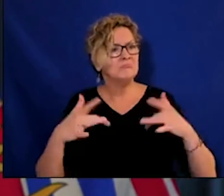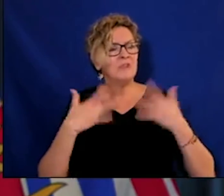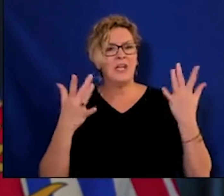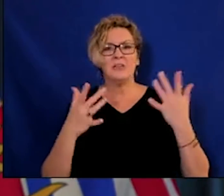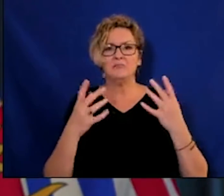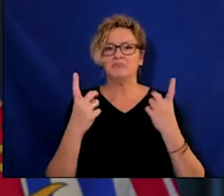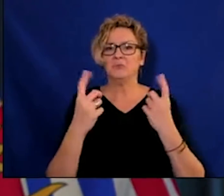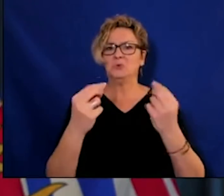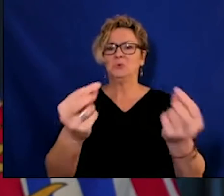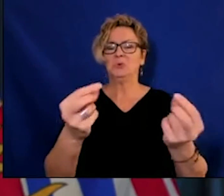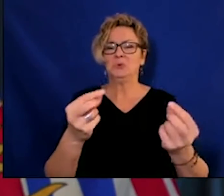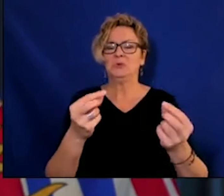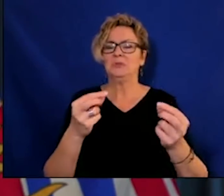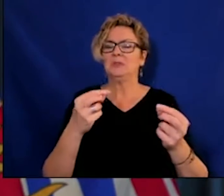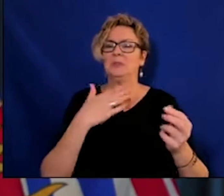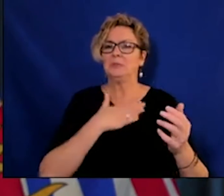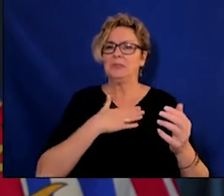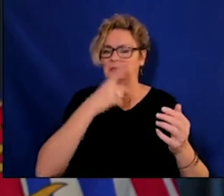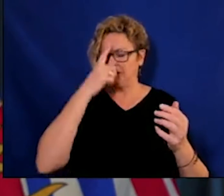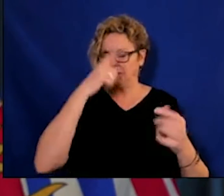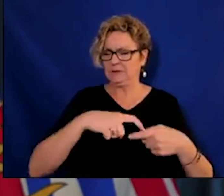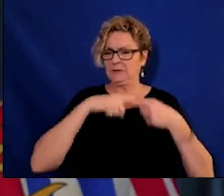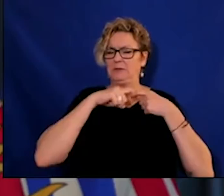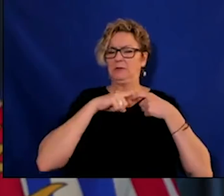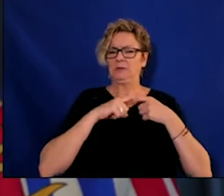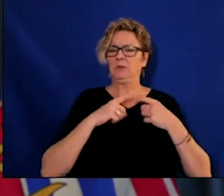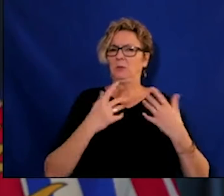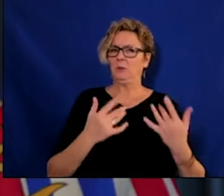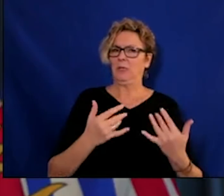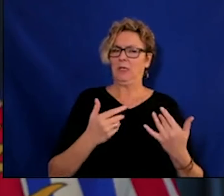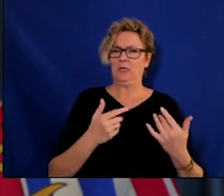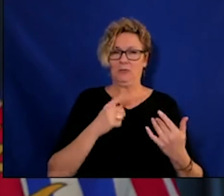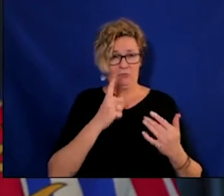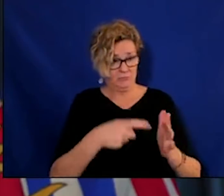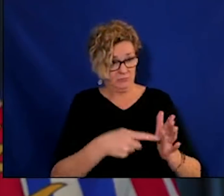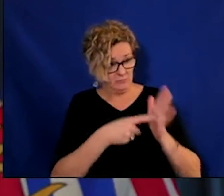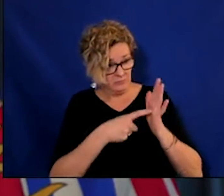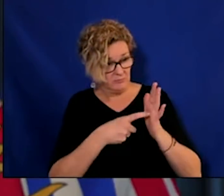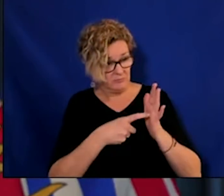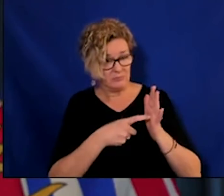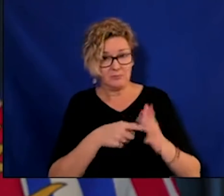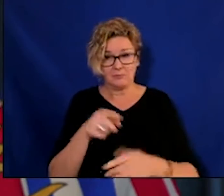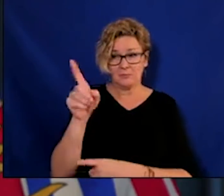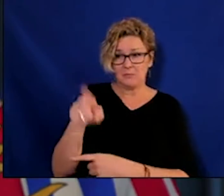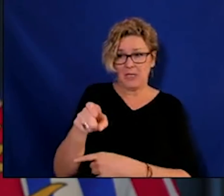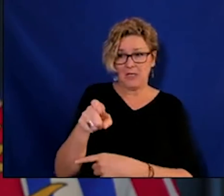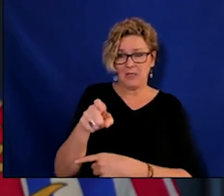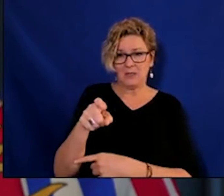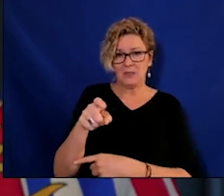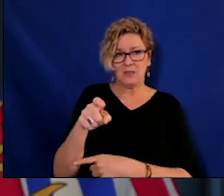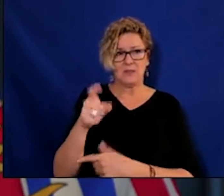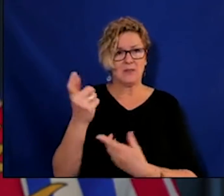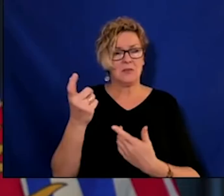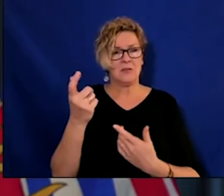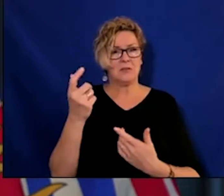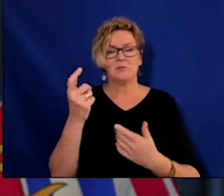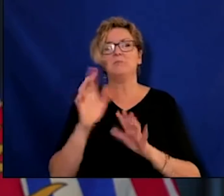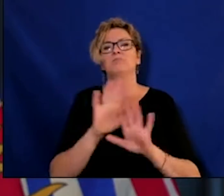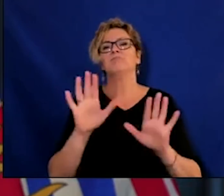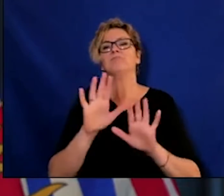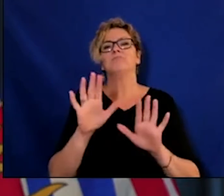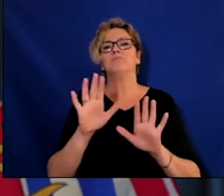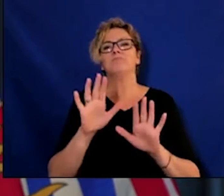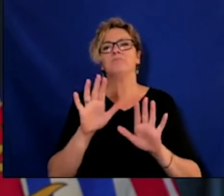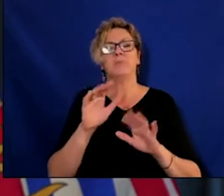if it is one of these events, it is not to happen right now. This is in place until December 7th, and we